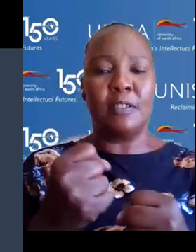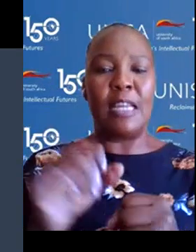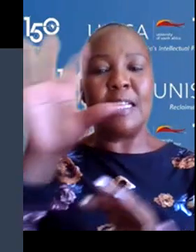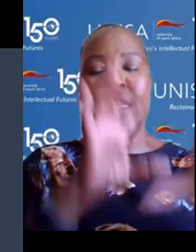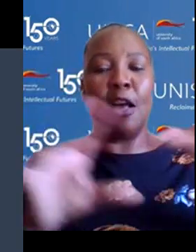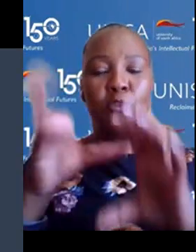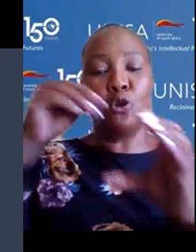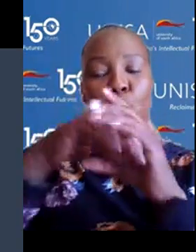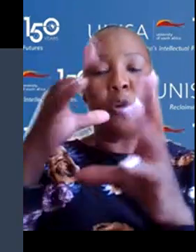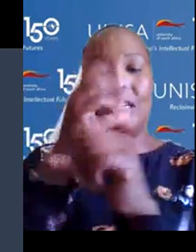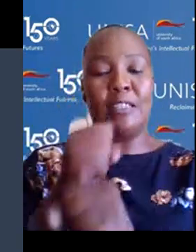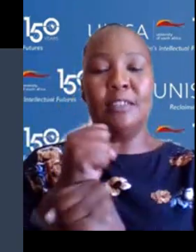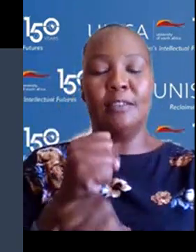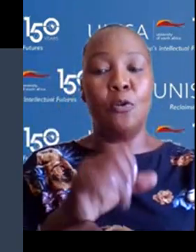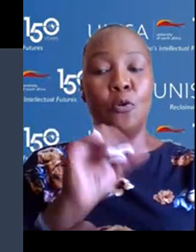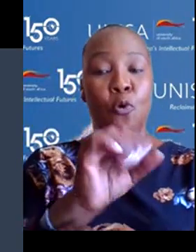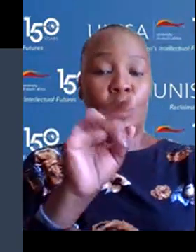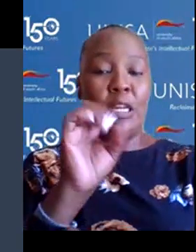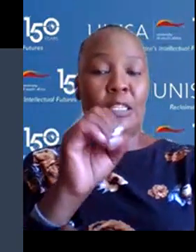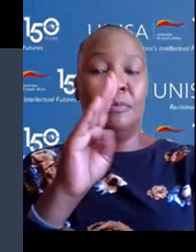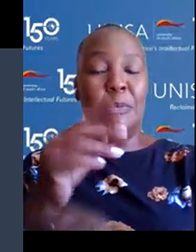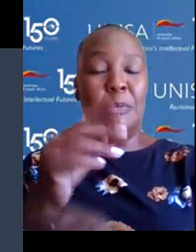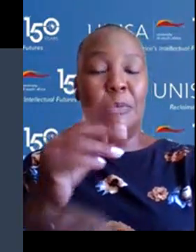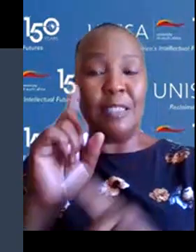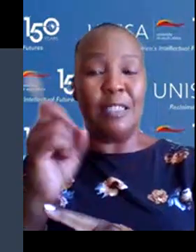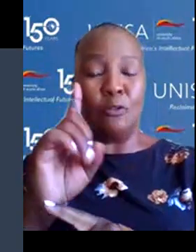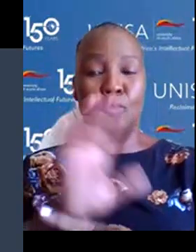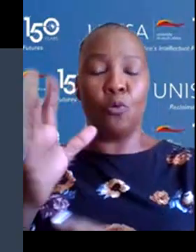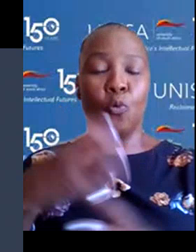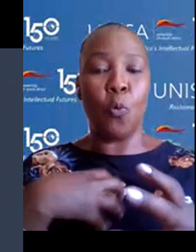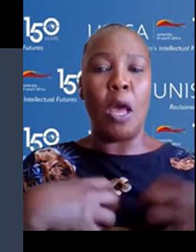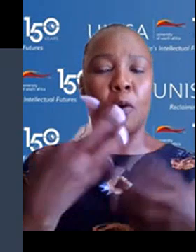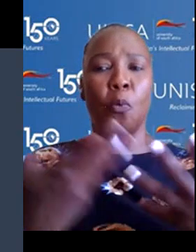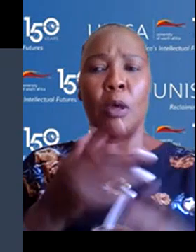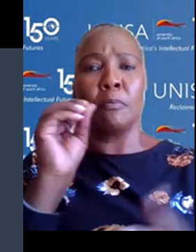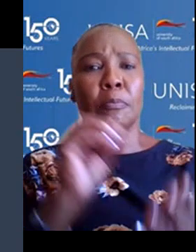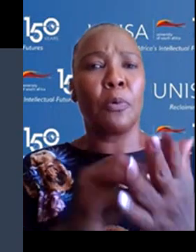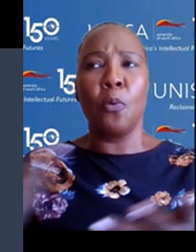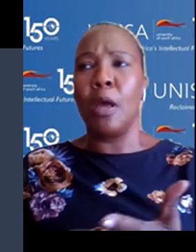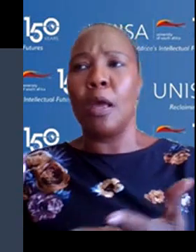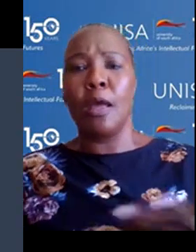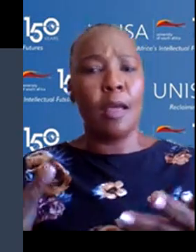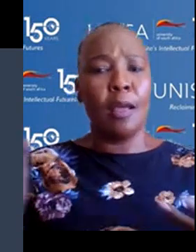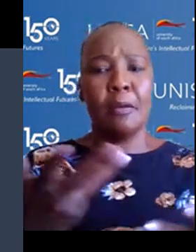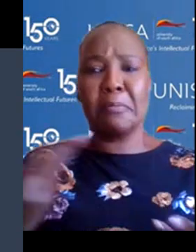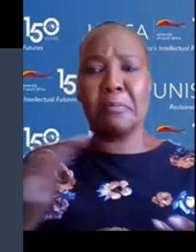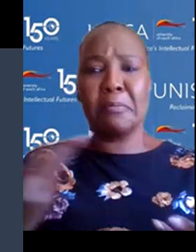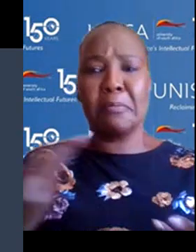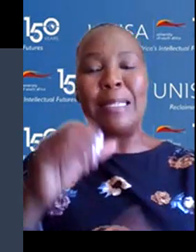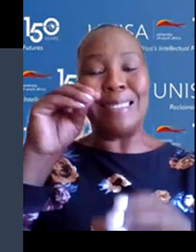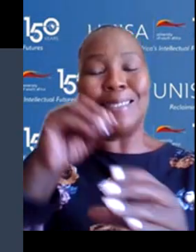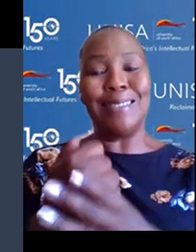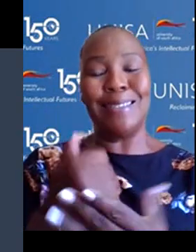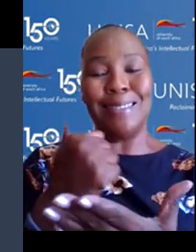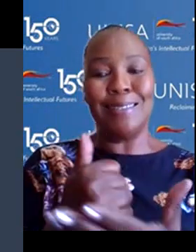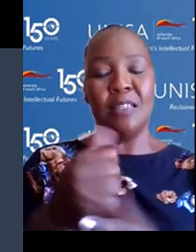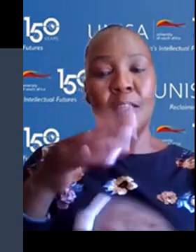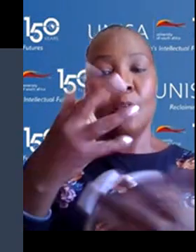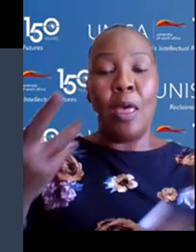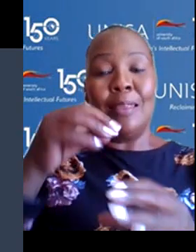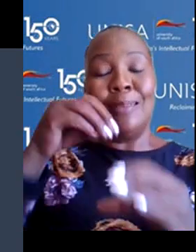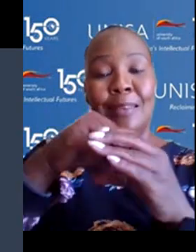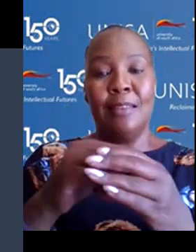USB, but the only difference is you don't have to worry about where you're putting the USB. It's simply sitting in the cloud. And the nice